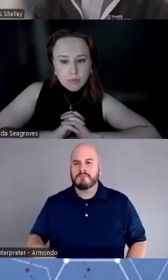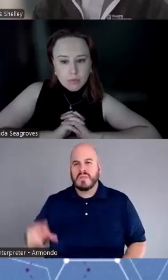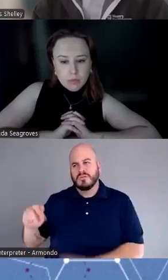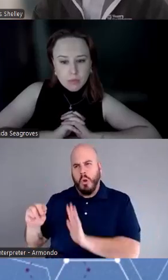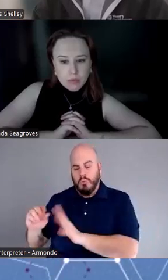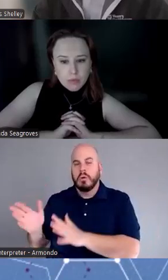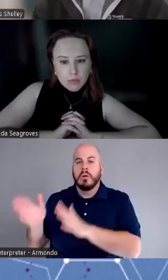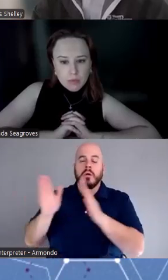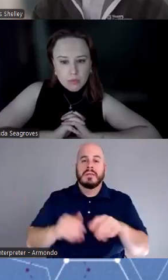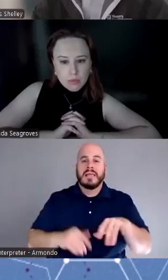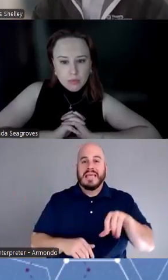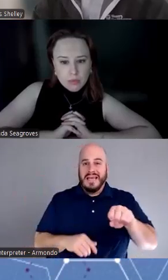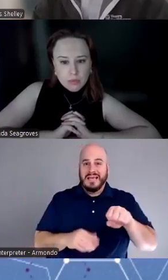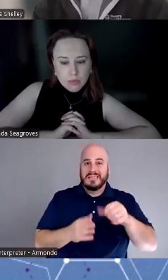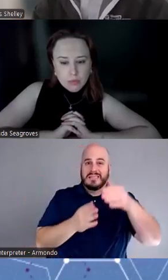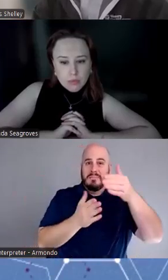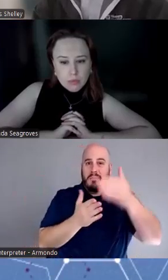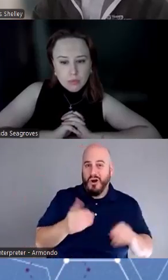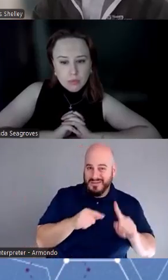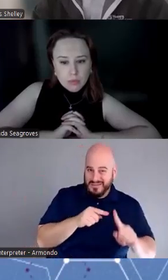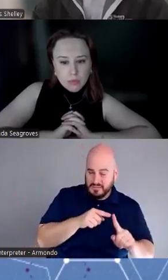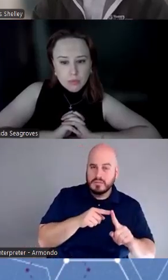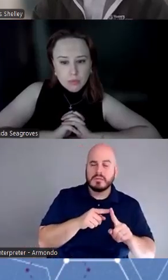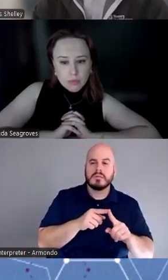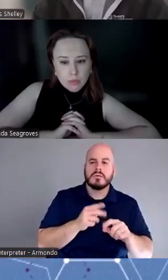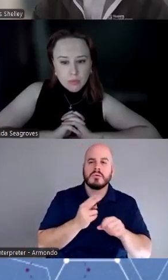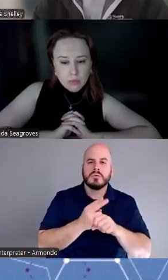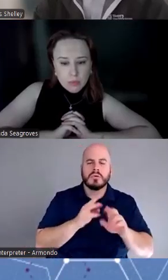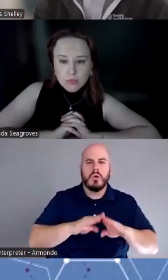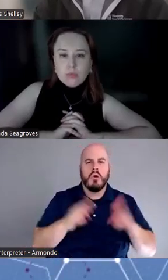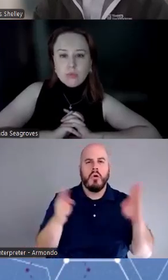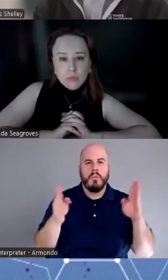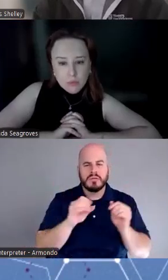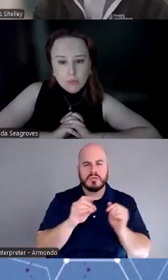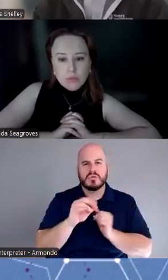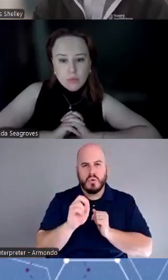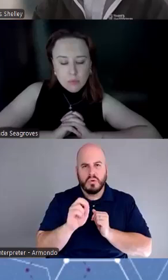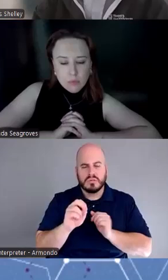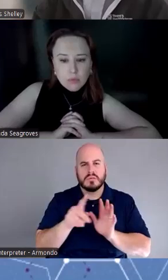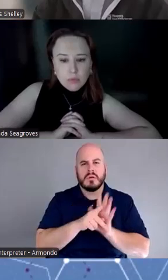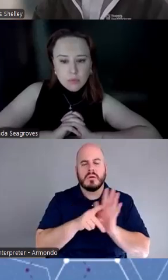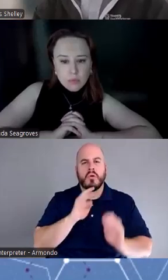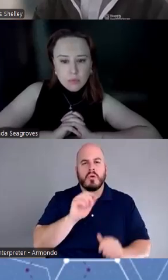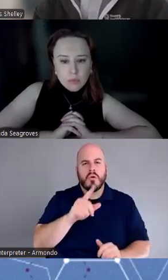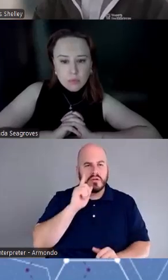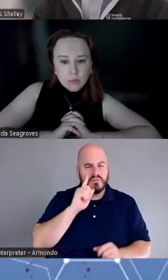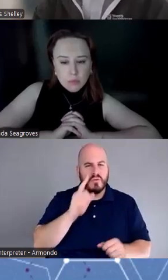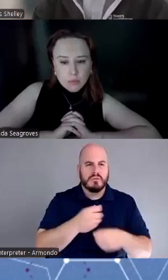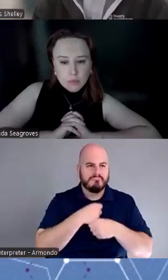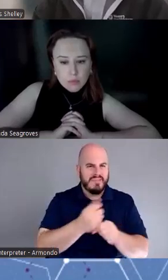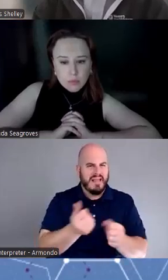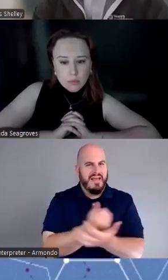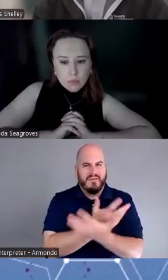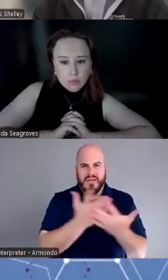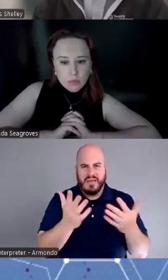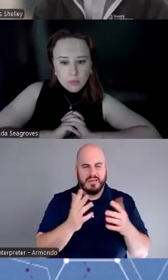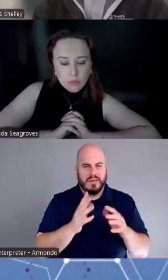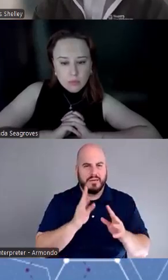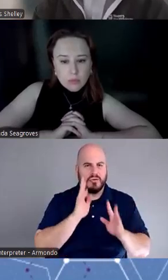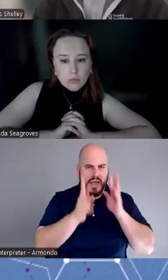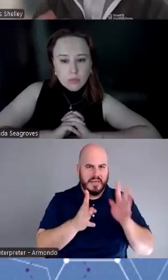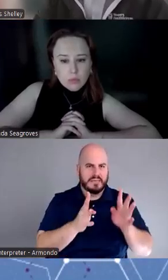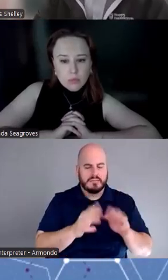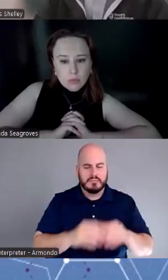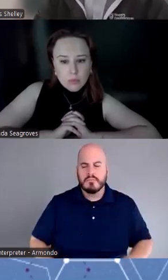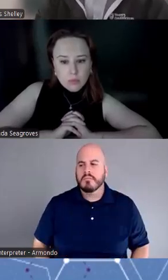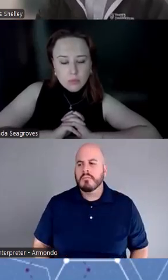is it also uses open protocols to output everything that it generates. So, for instance, in